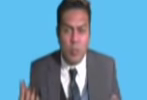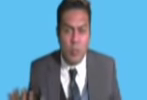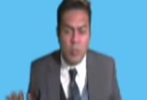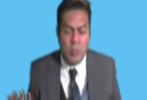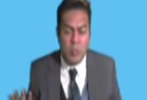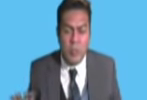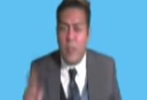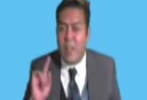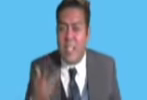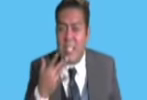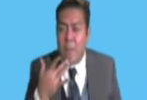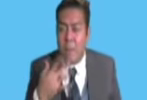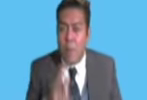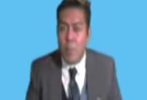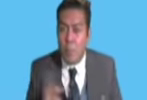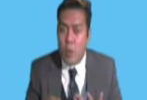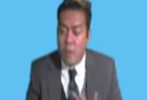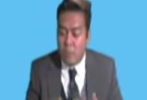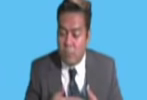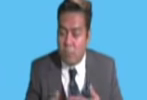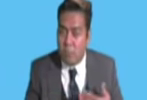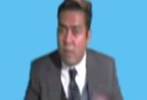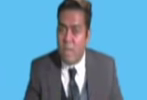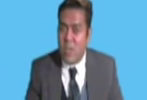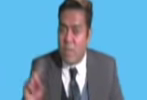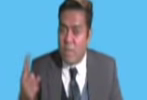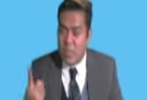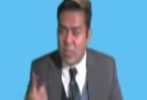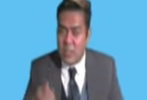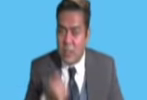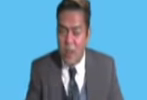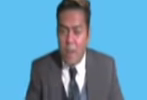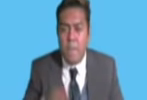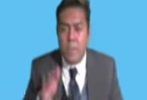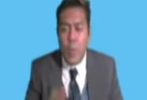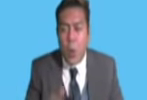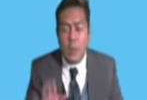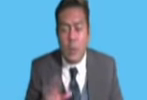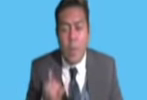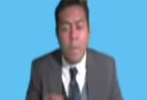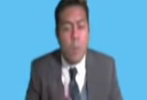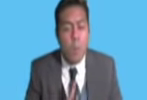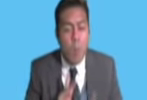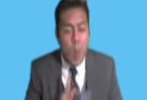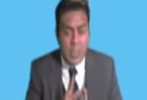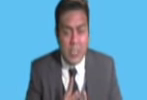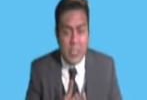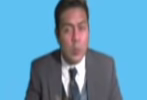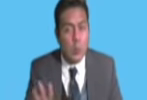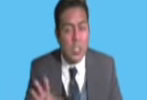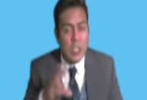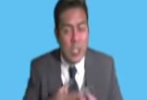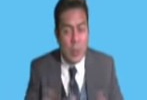Speaker, this type of program further reflects Fiji First government's poor social policy, which excludes people from